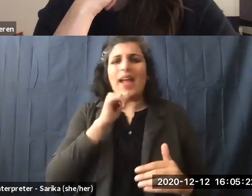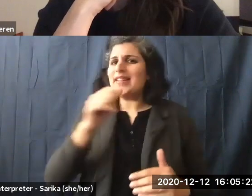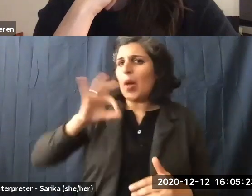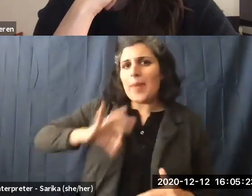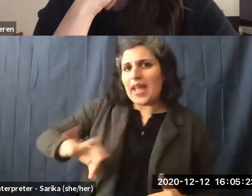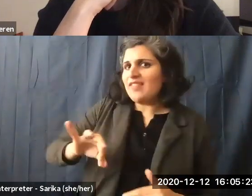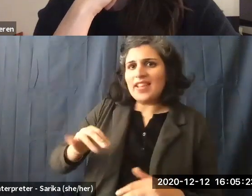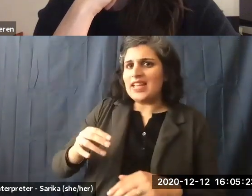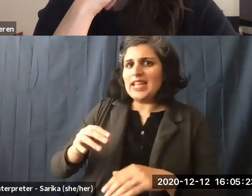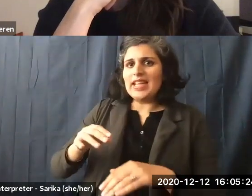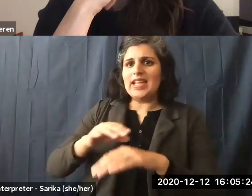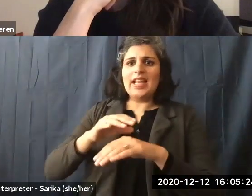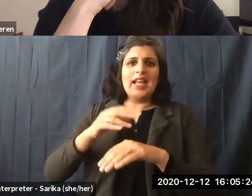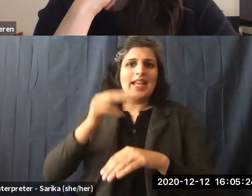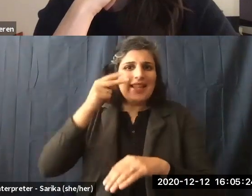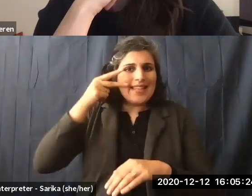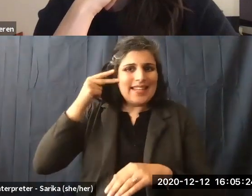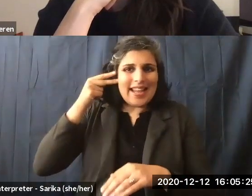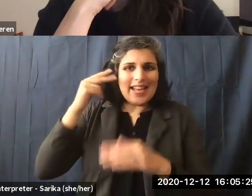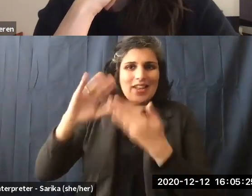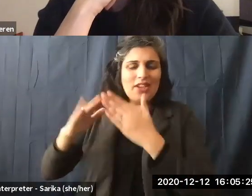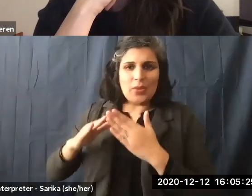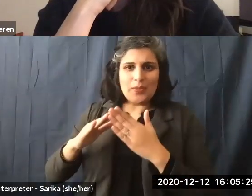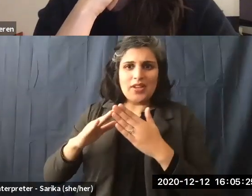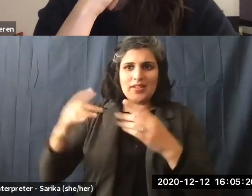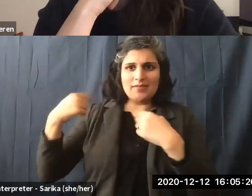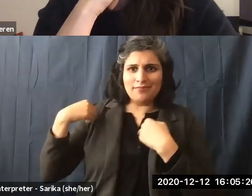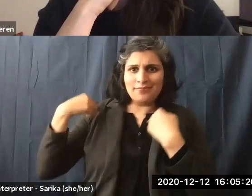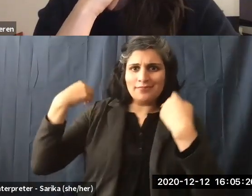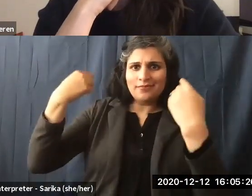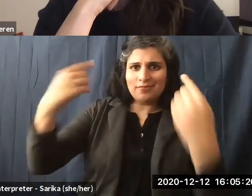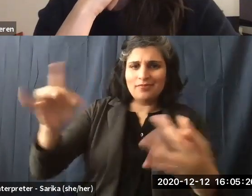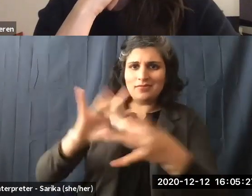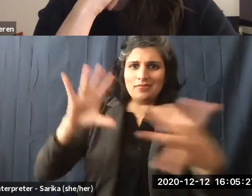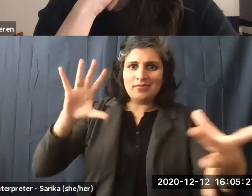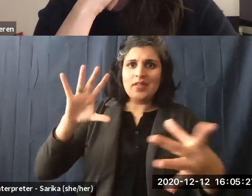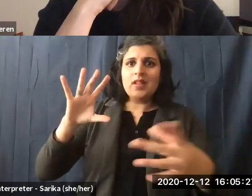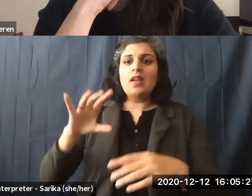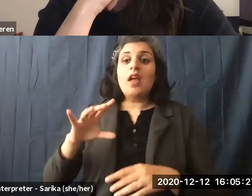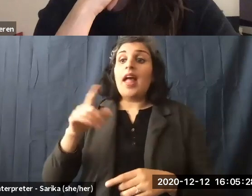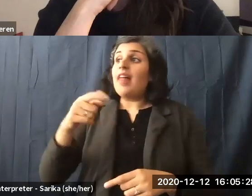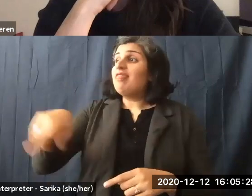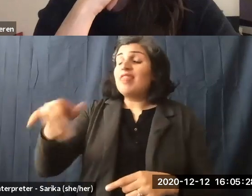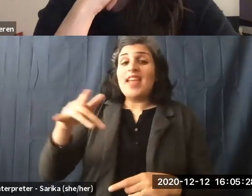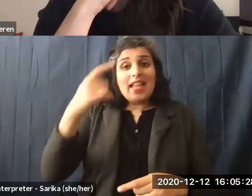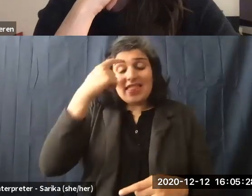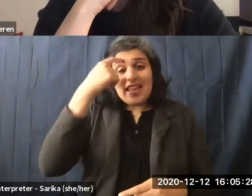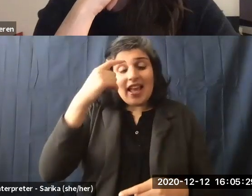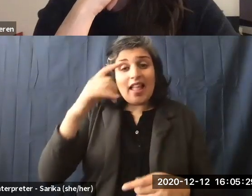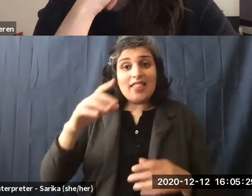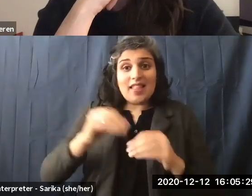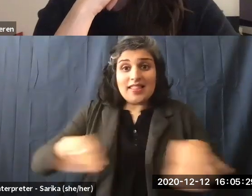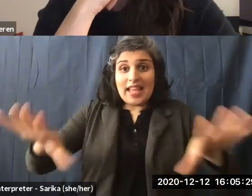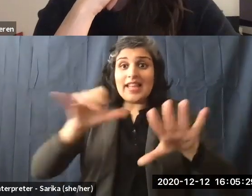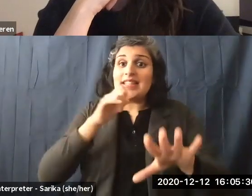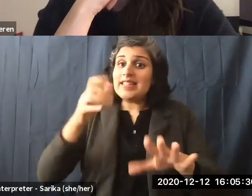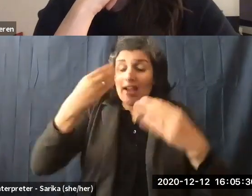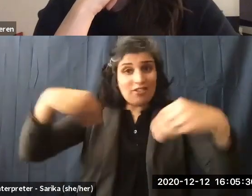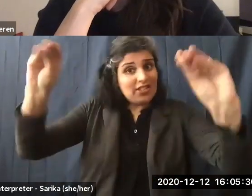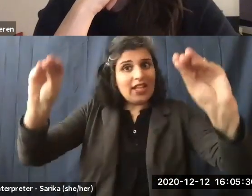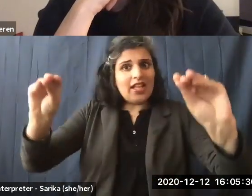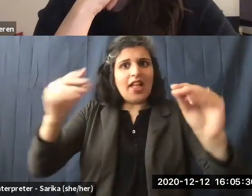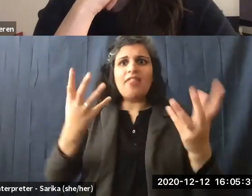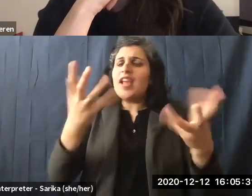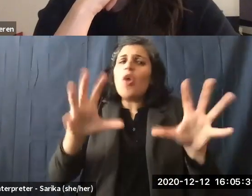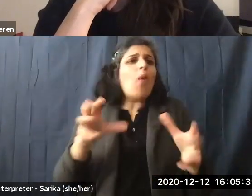who've been dispossessed? And the reason is they think the land isn't for sale. They want the land. It's their land. They want the land. They